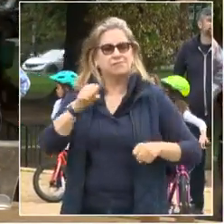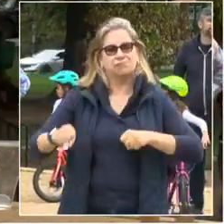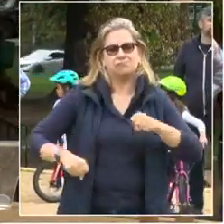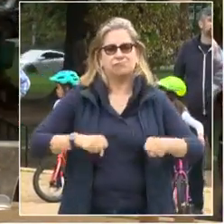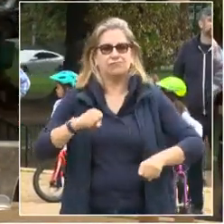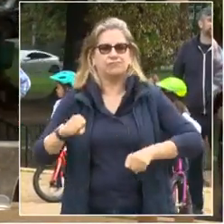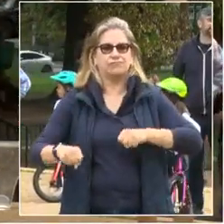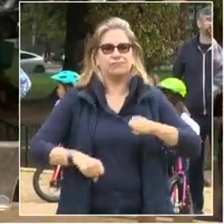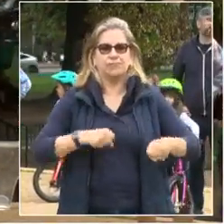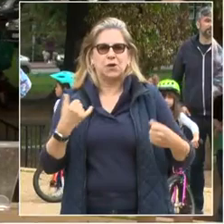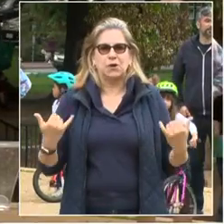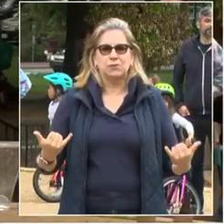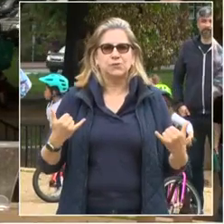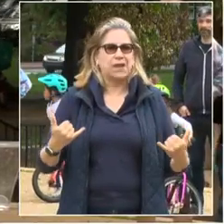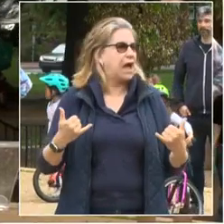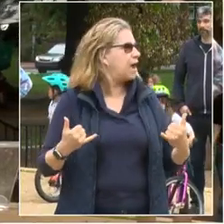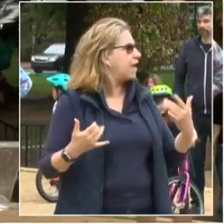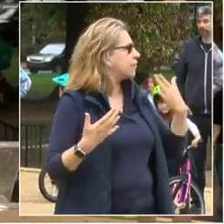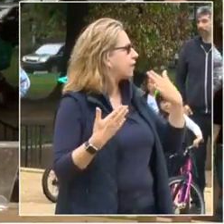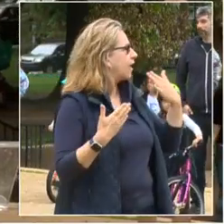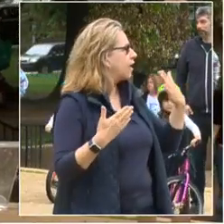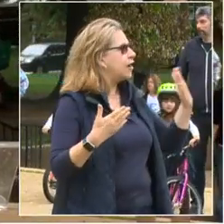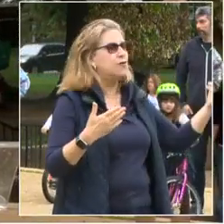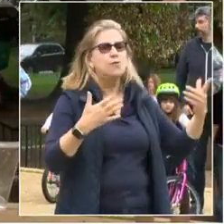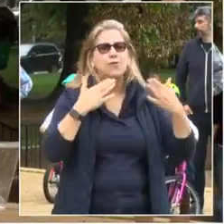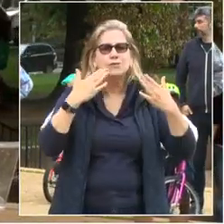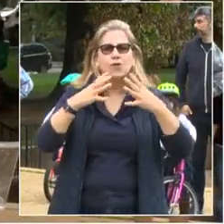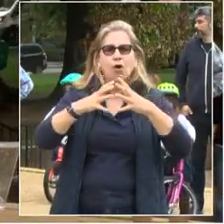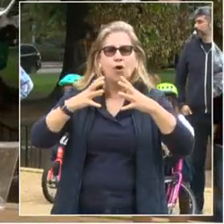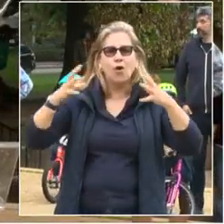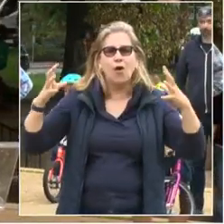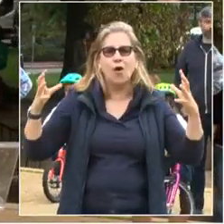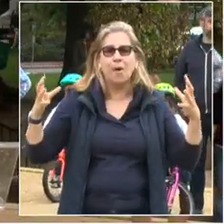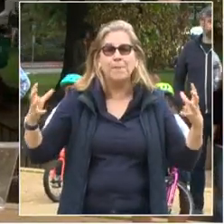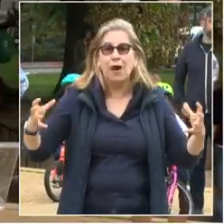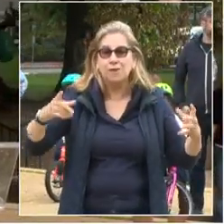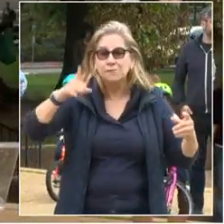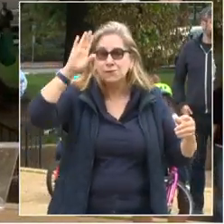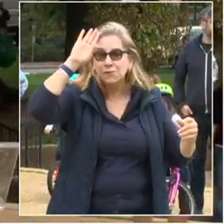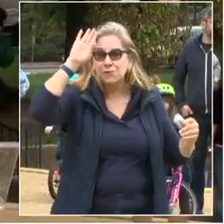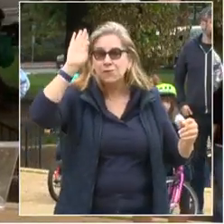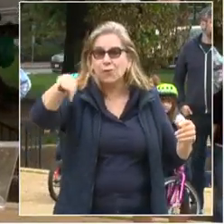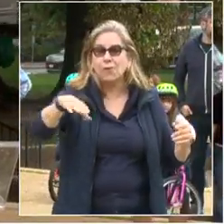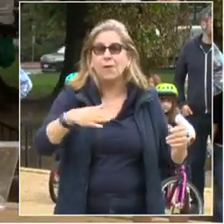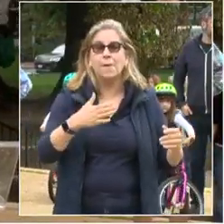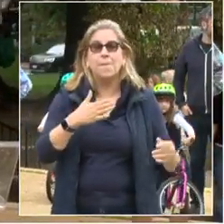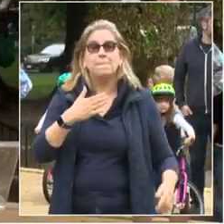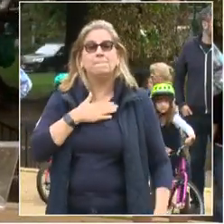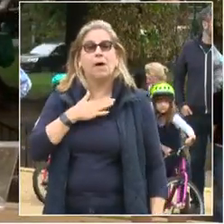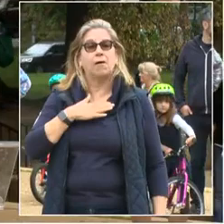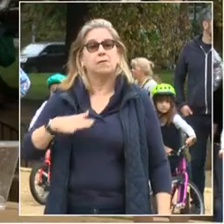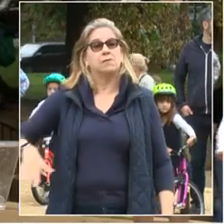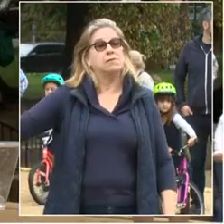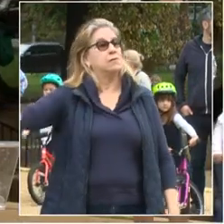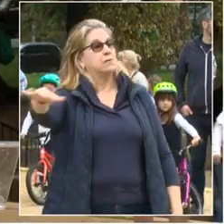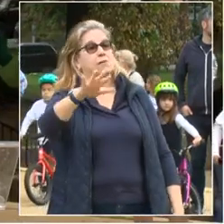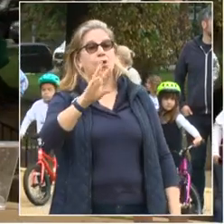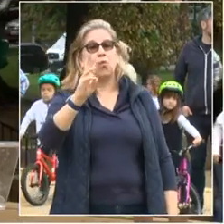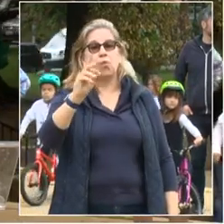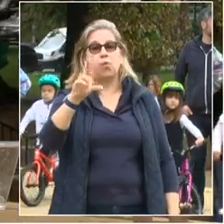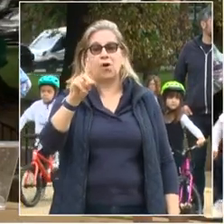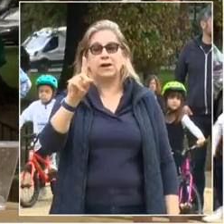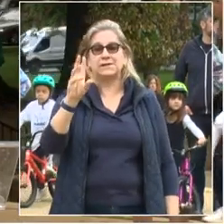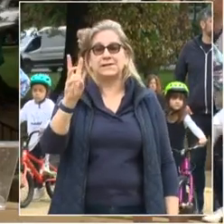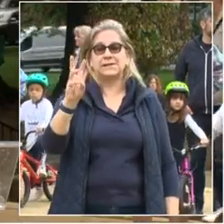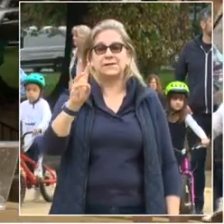All right, thank you guys so much. I also know my Ward 6 Board of Education member and president of the State Board of Education is here.